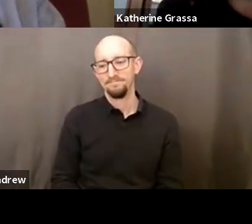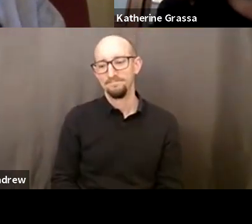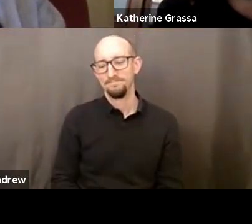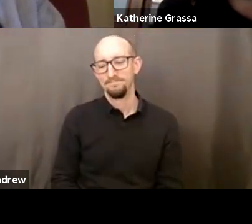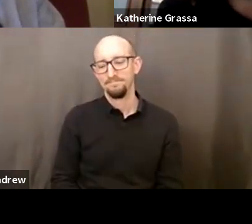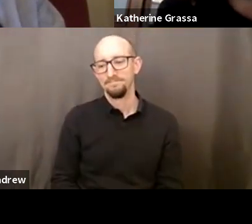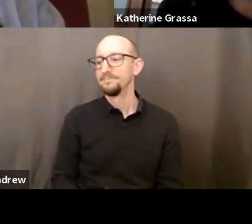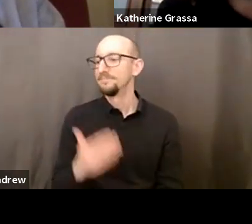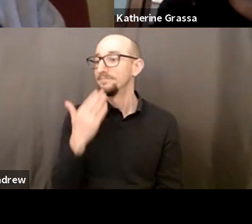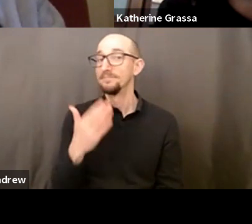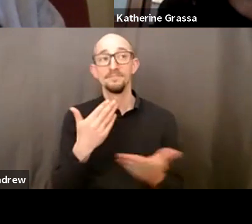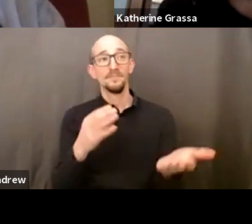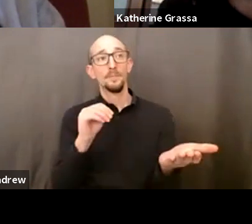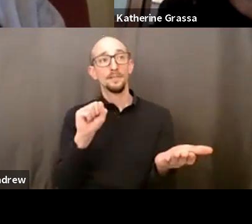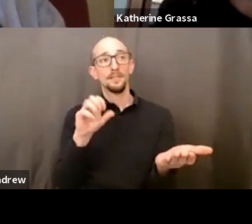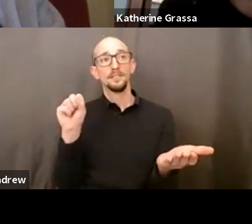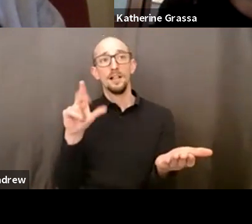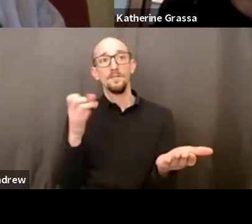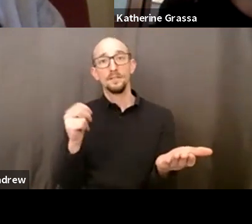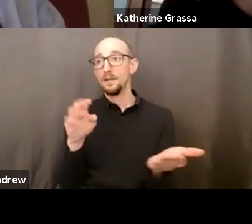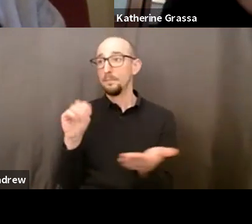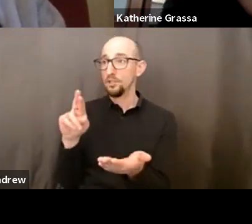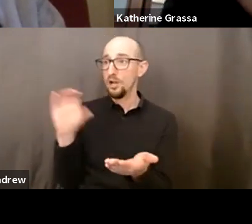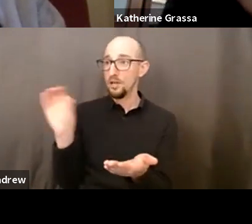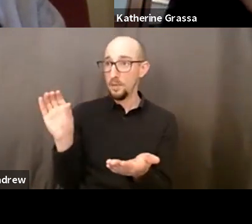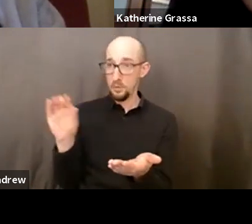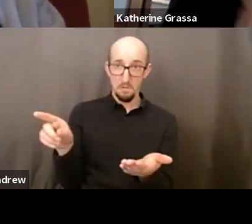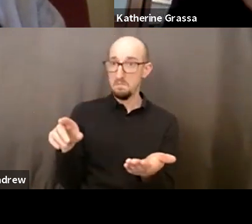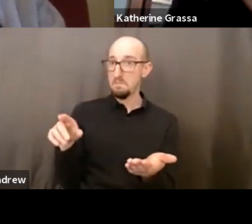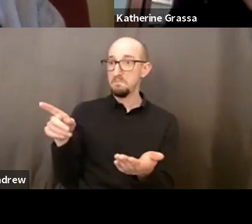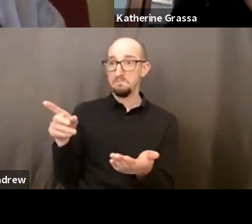Ms. Sullivan, Mr. Contempasis, that concludes our speakers for public comment.